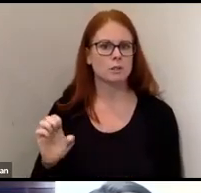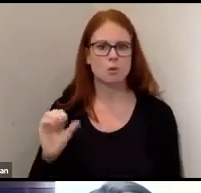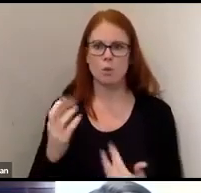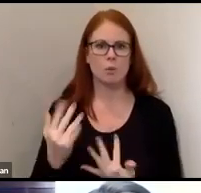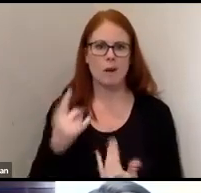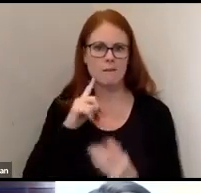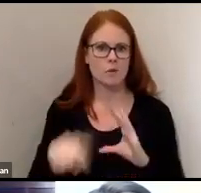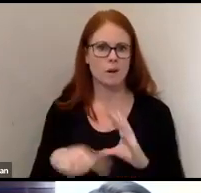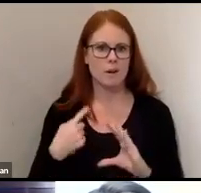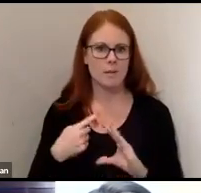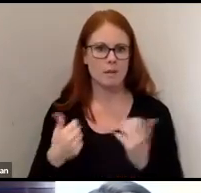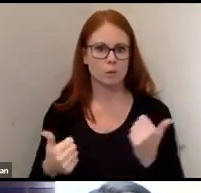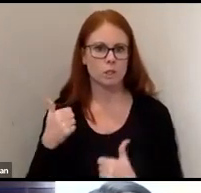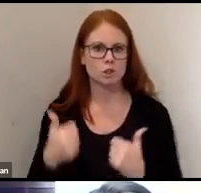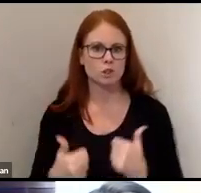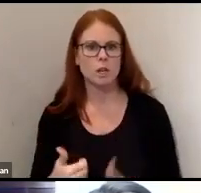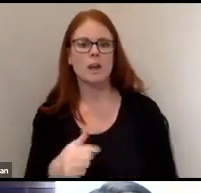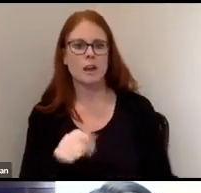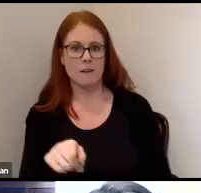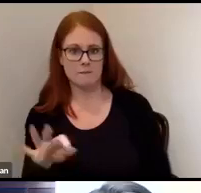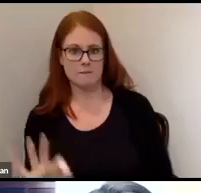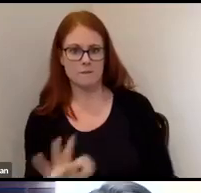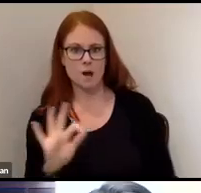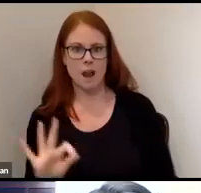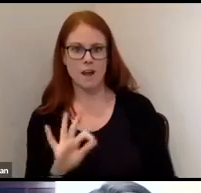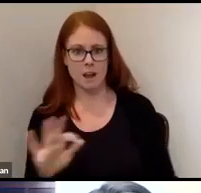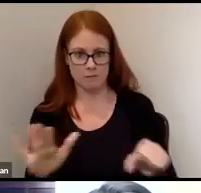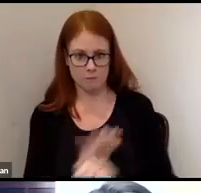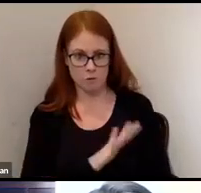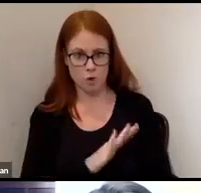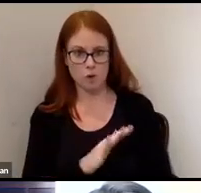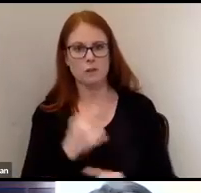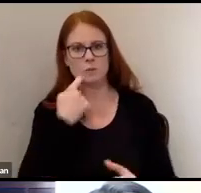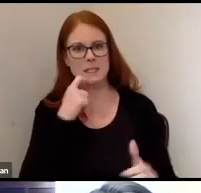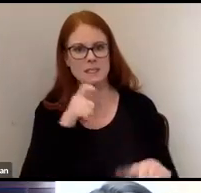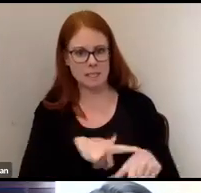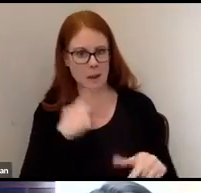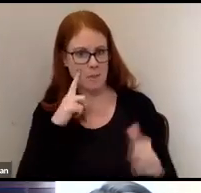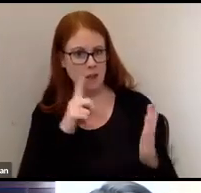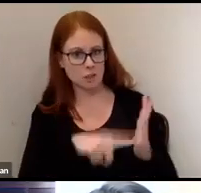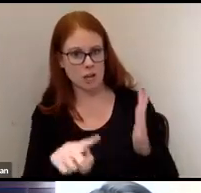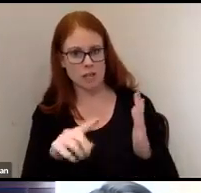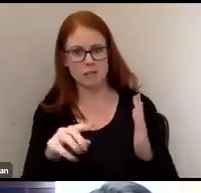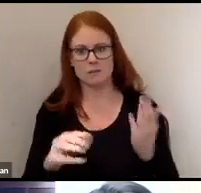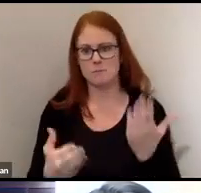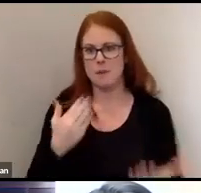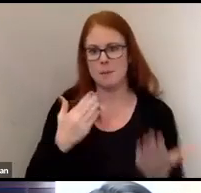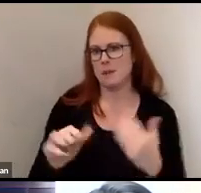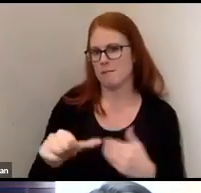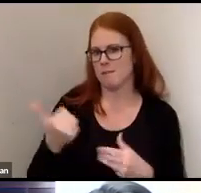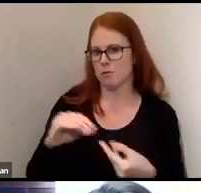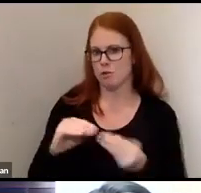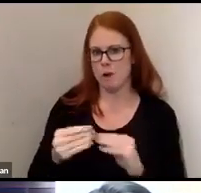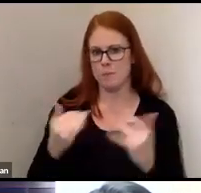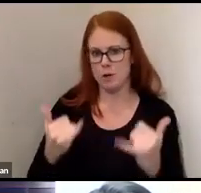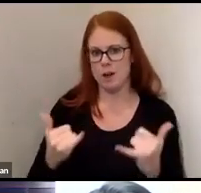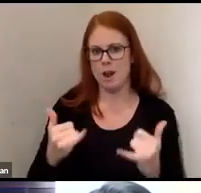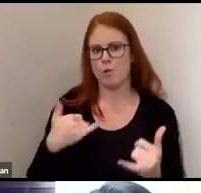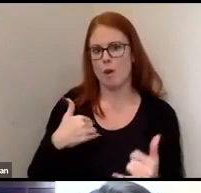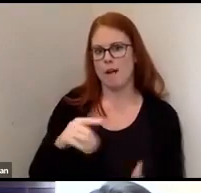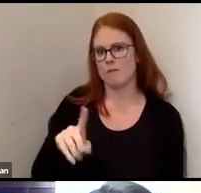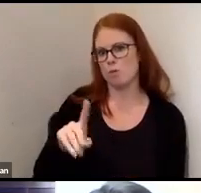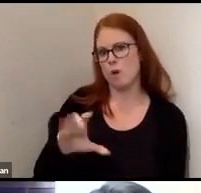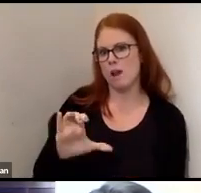for an email? So I will tell you that Friday is filled up. Last time I checked, Elizabeth might have an updated number. It looks like we have 100 or